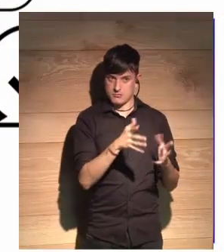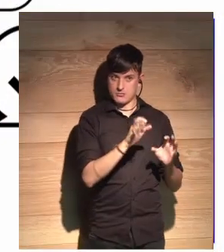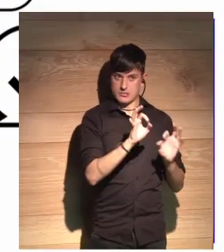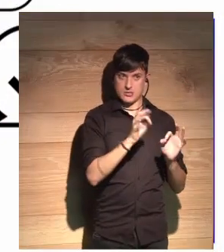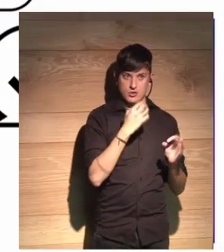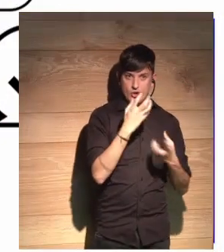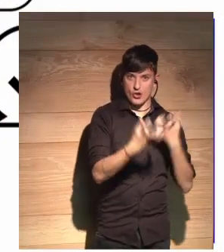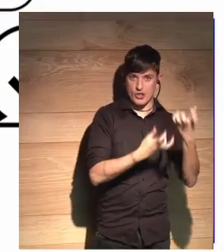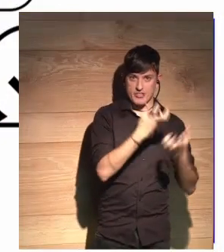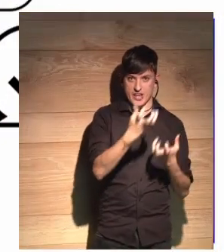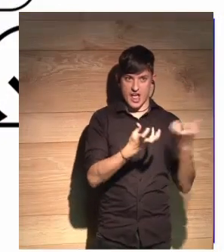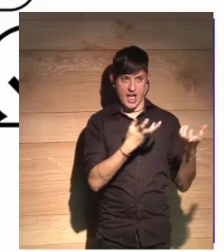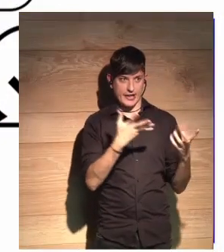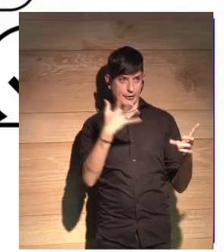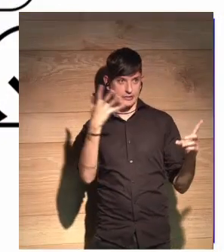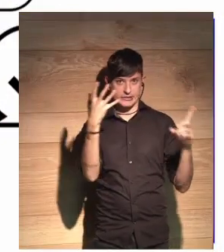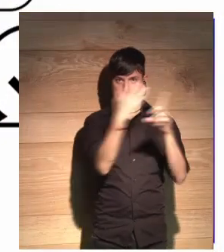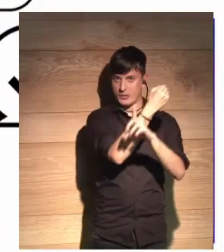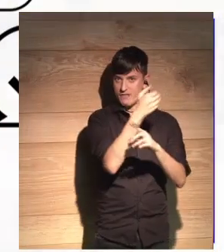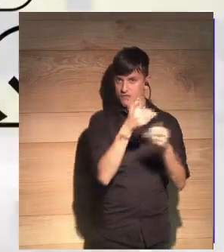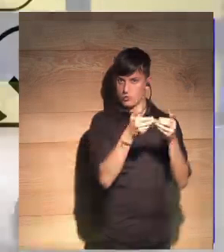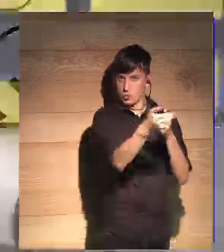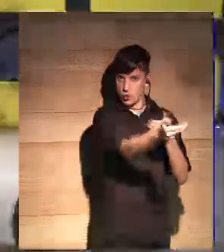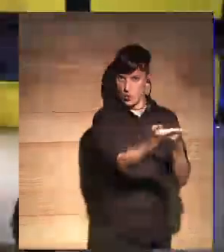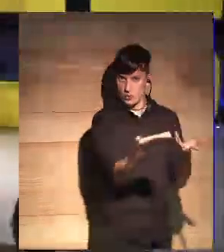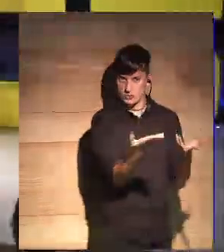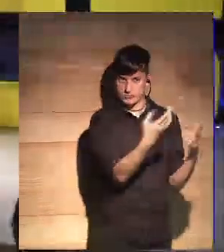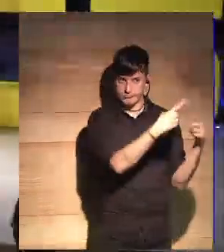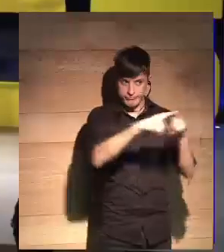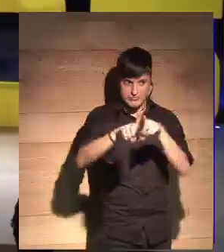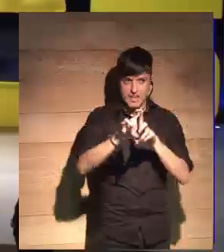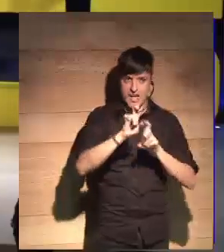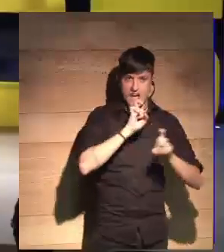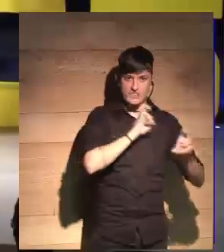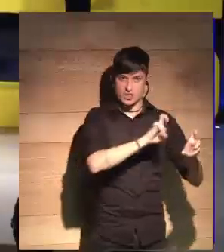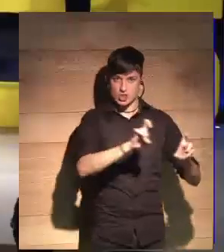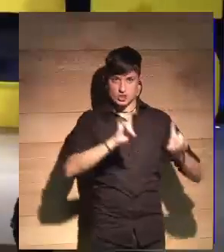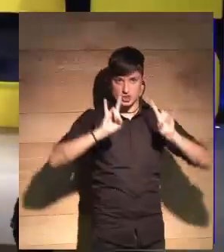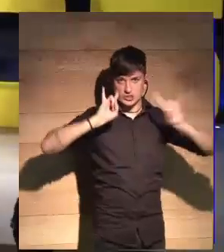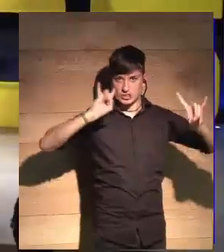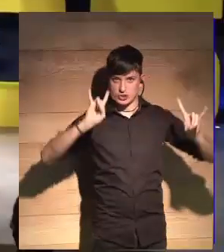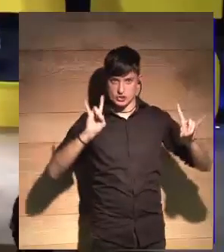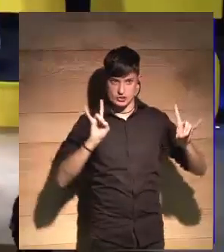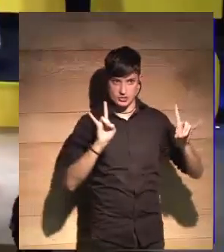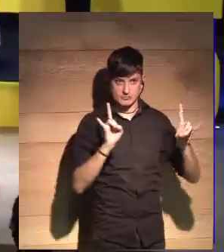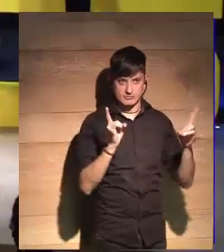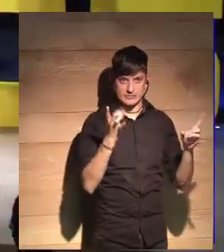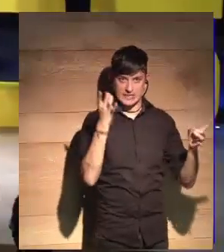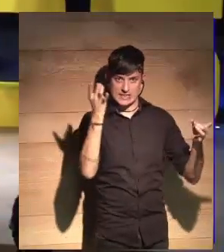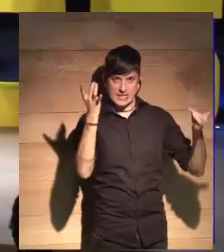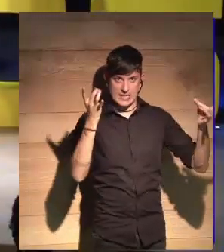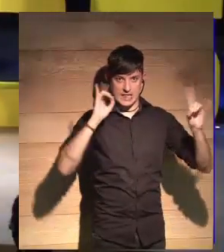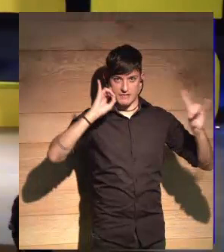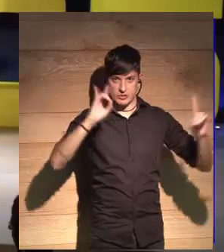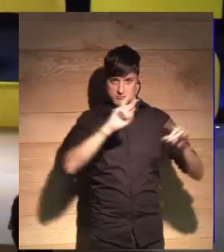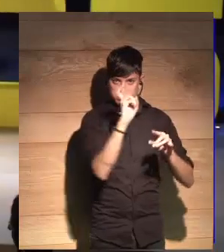Everything speaks a different programming language. Everything has a different alert and a different sound, ding, ding, ding. And all of this can be